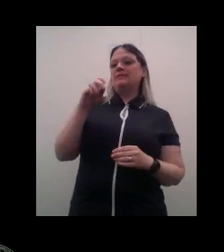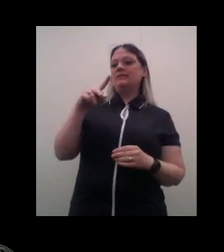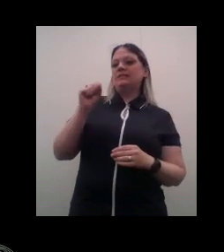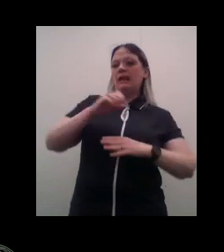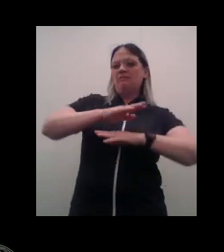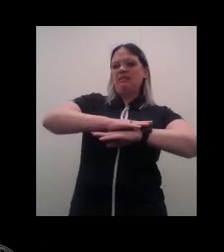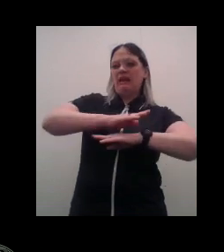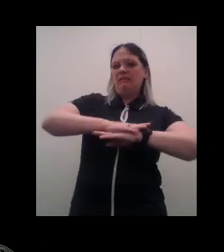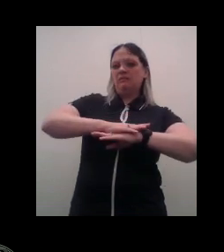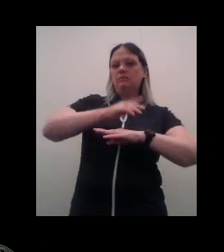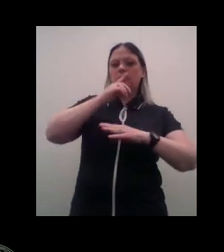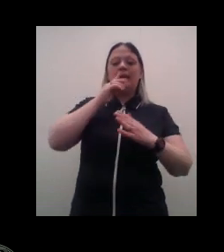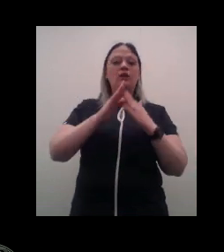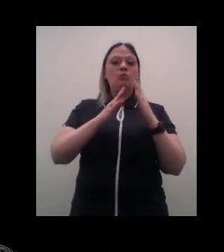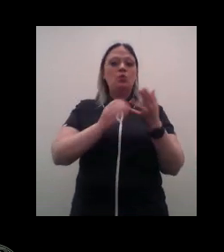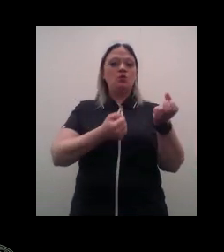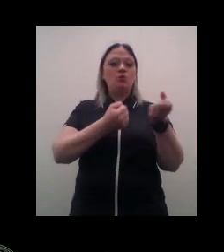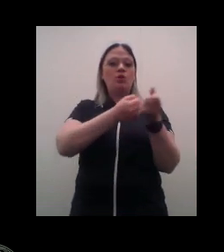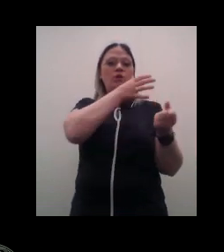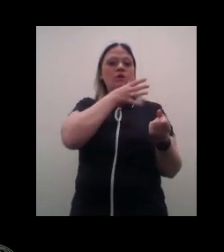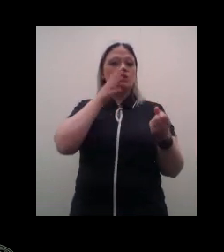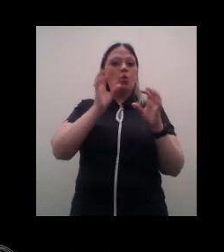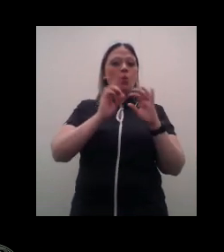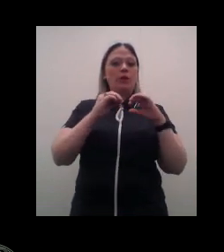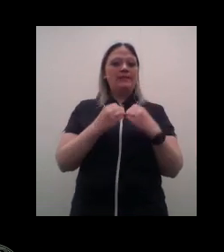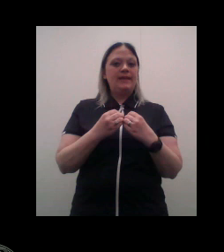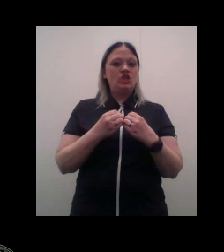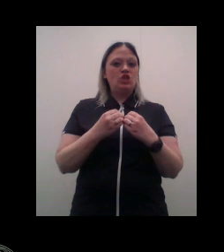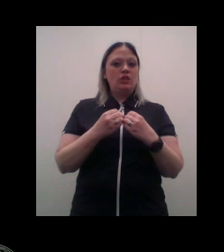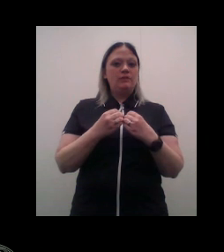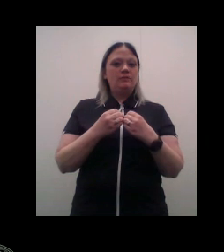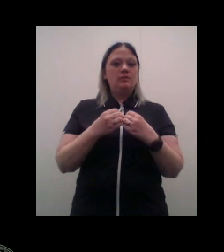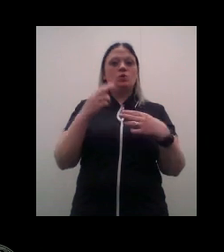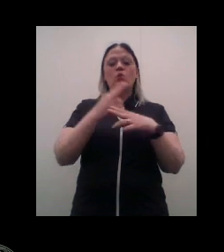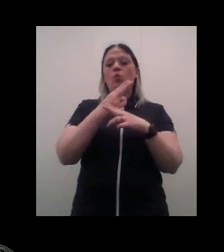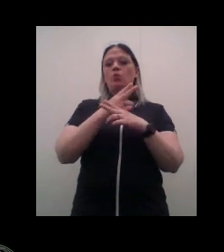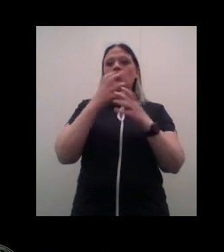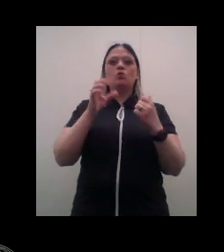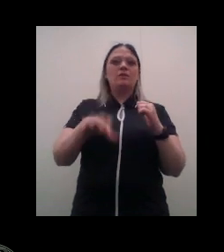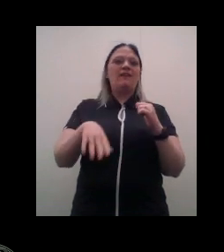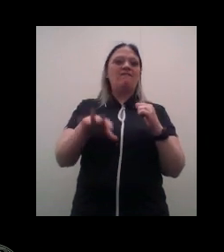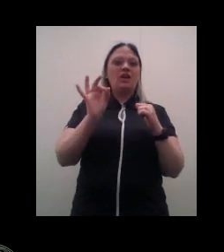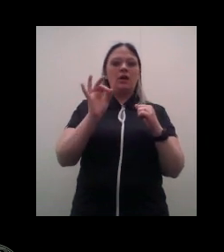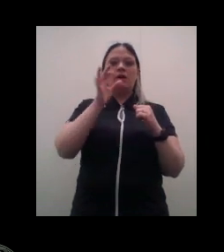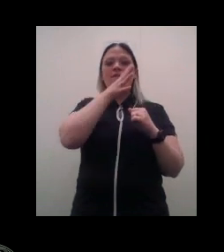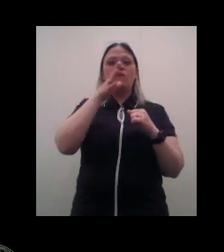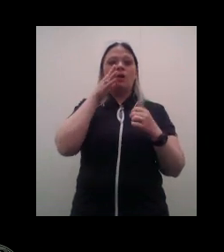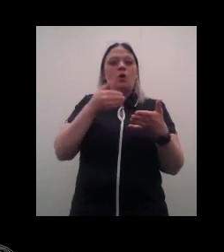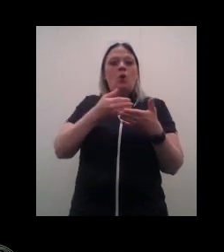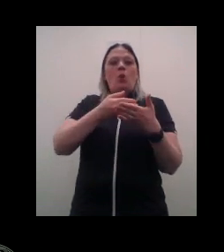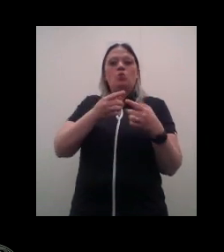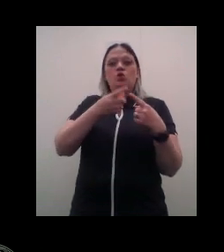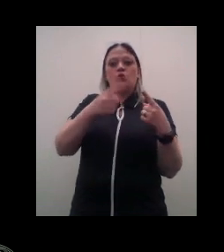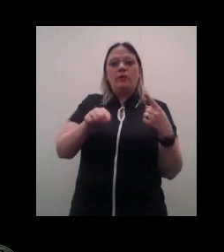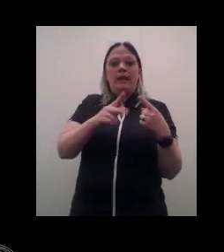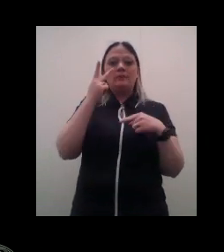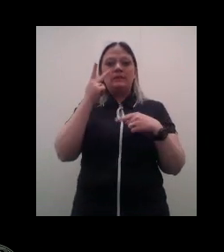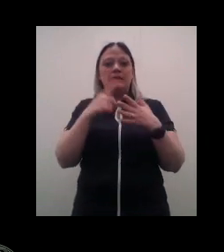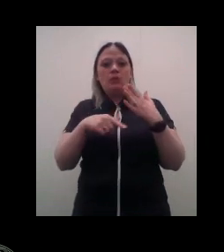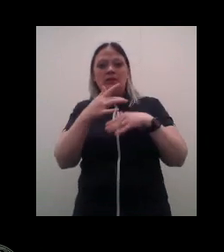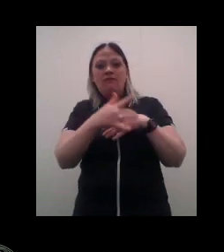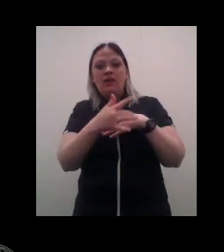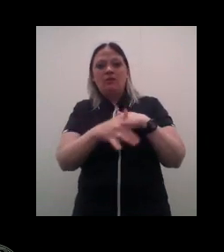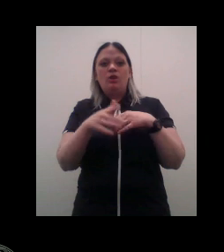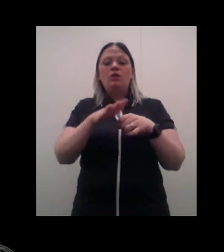available community-supported agricultural organizations. Users can find the farm that's closest to them and see what is available, and